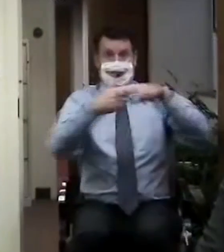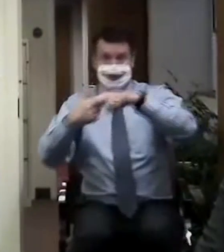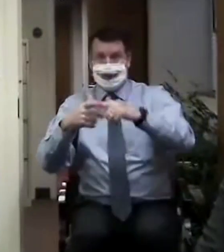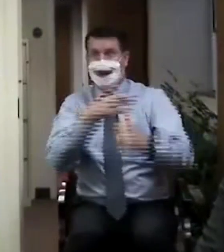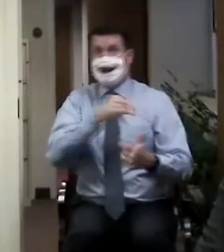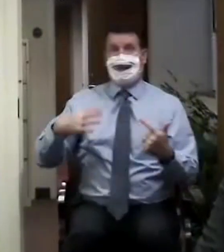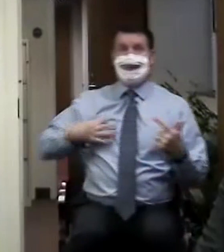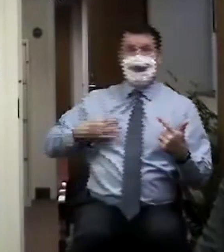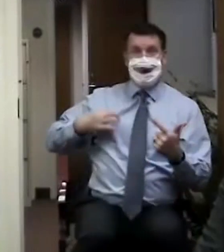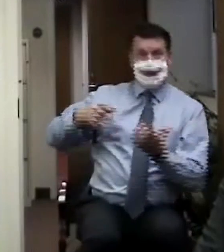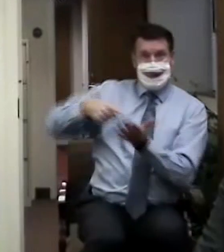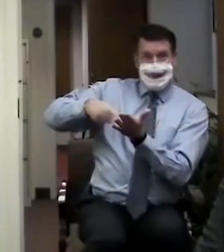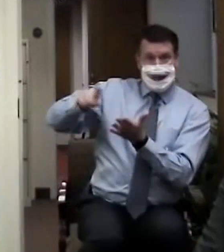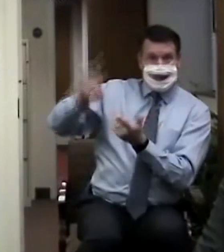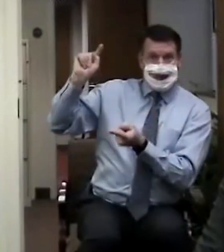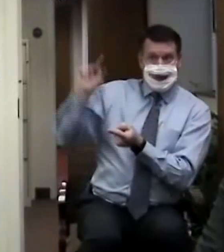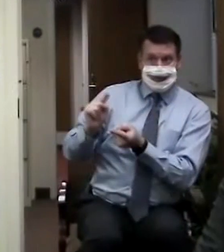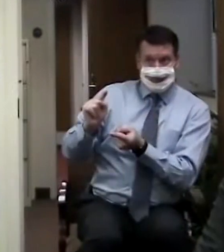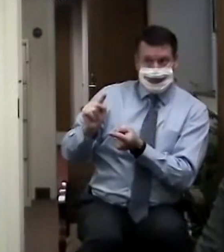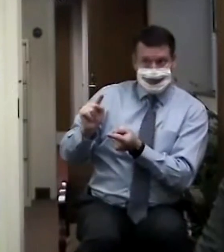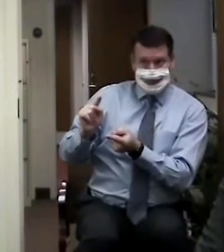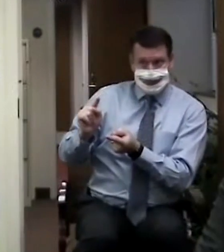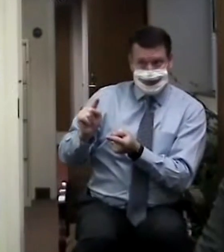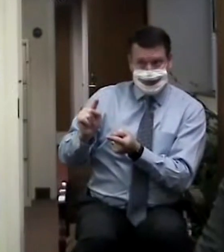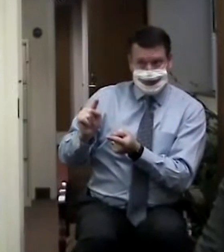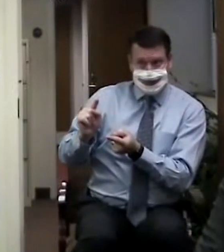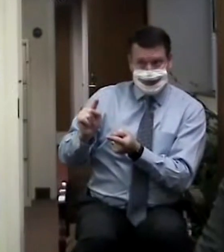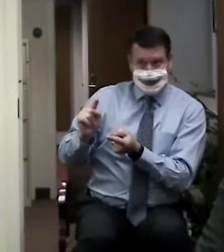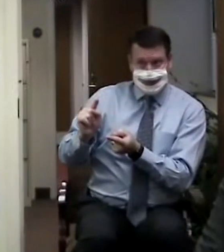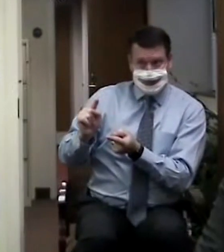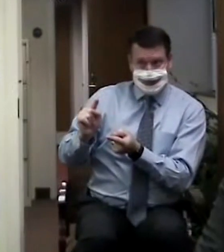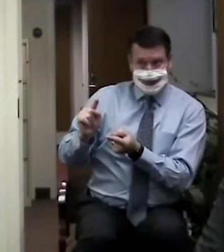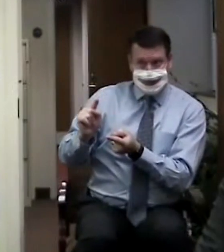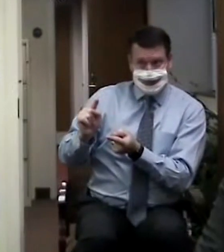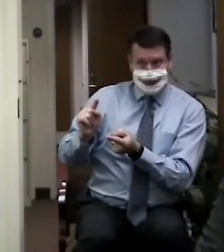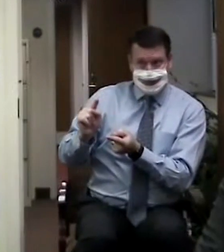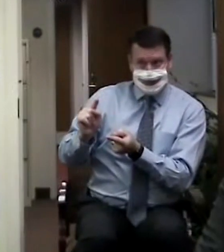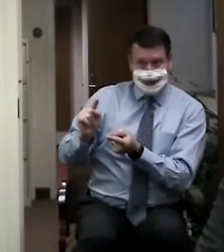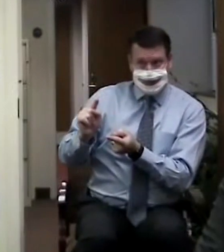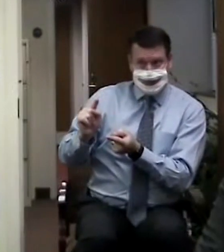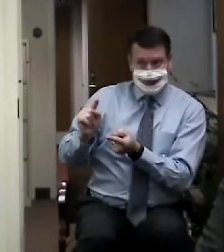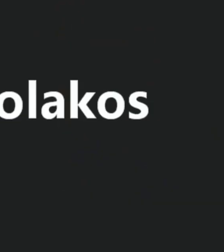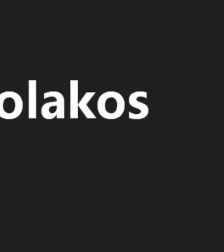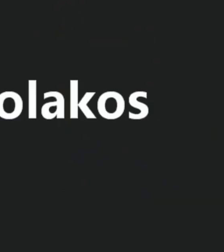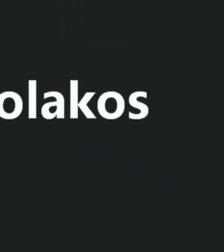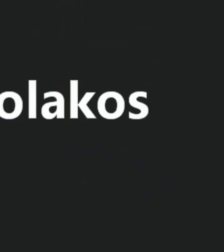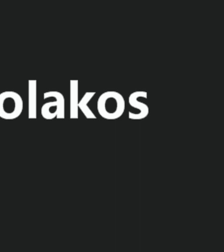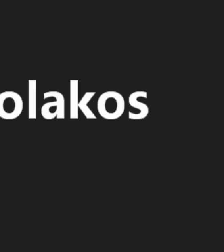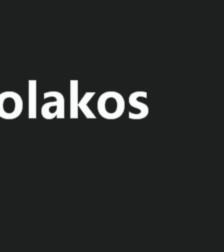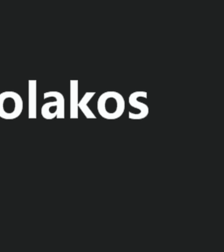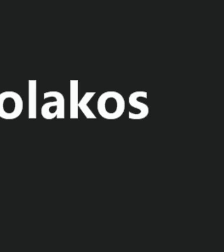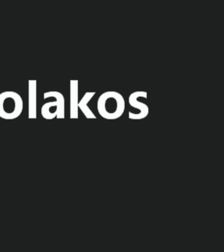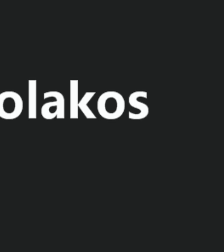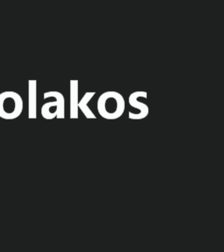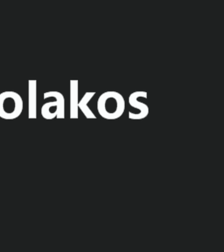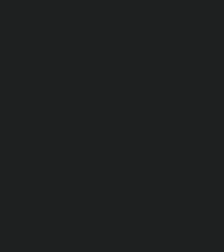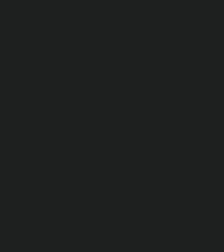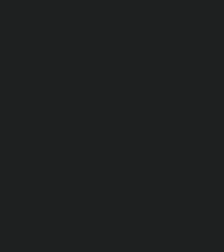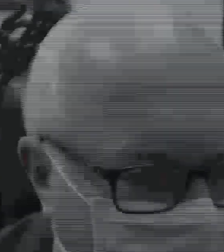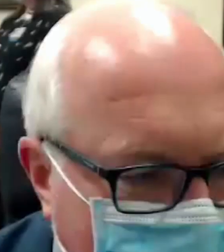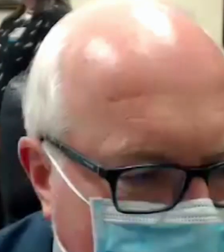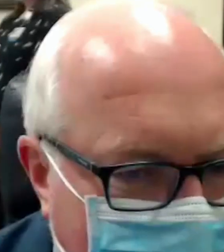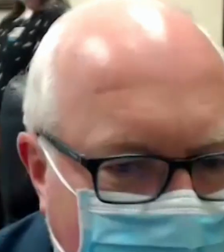$100,000 a year, are subject to non-voluntary pay reductions of 10%. This would start July 10th and